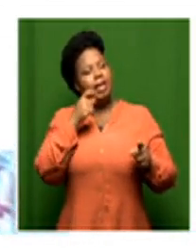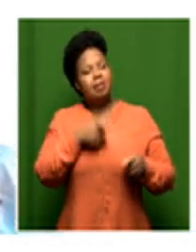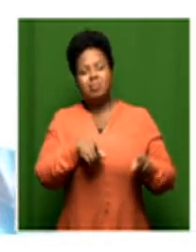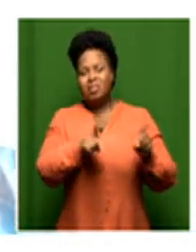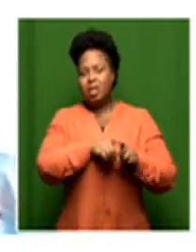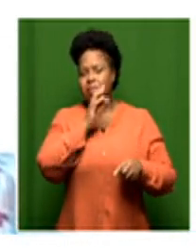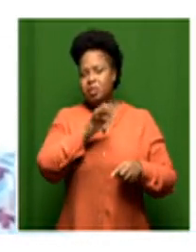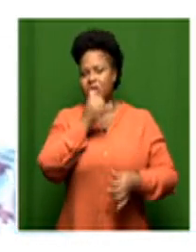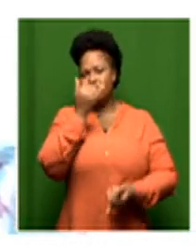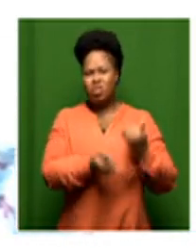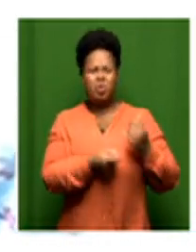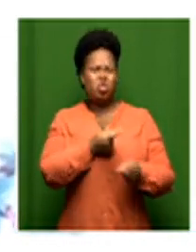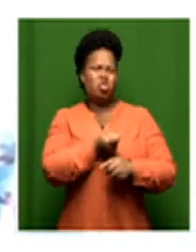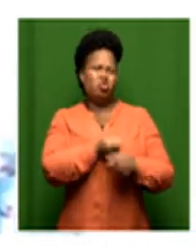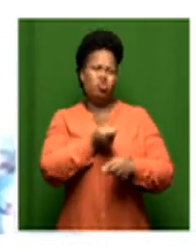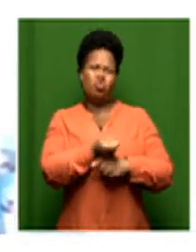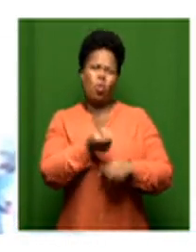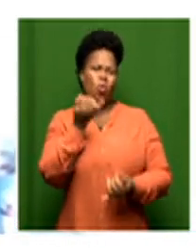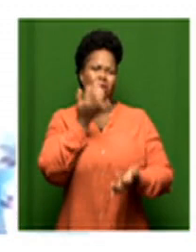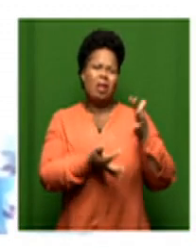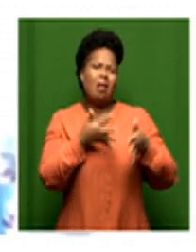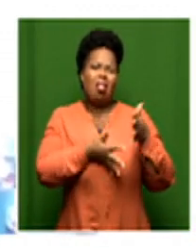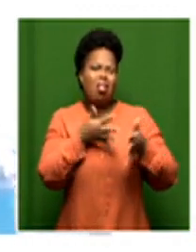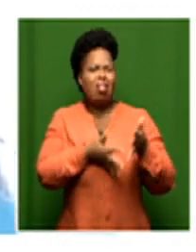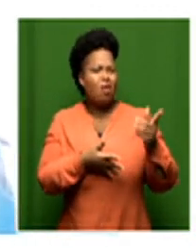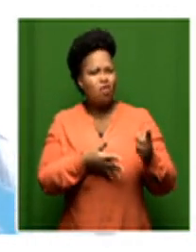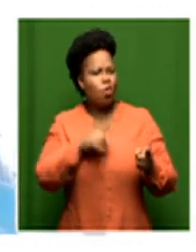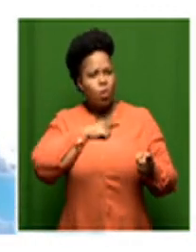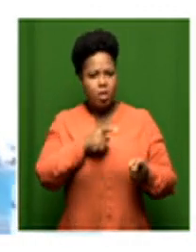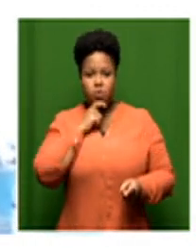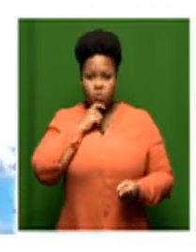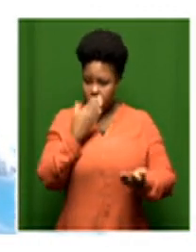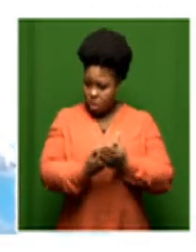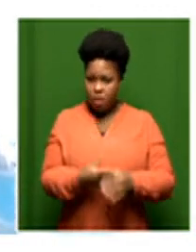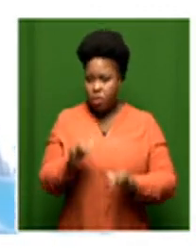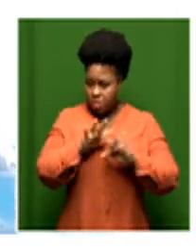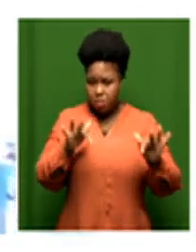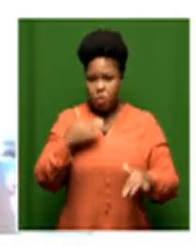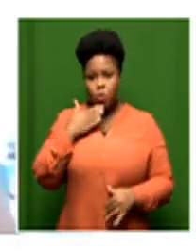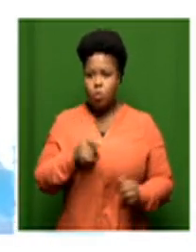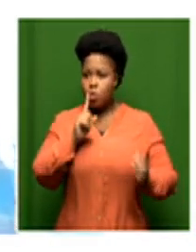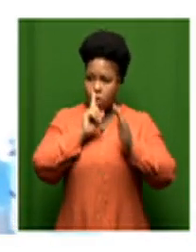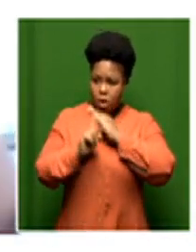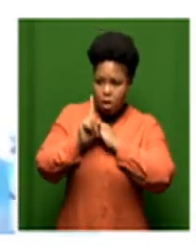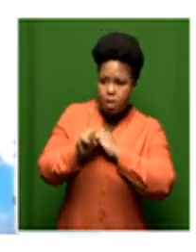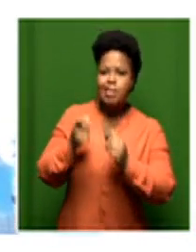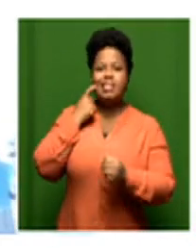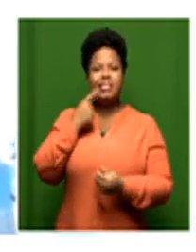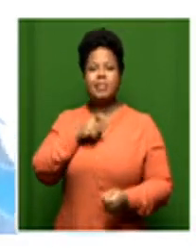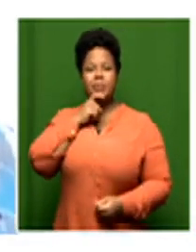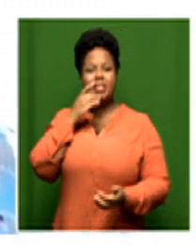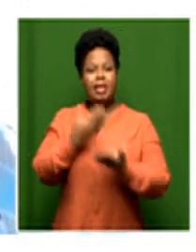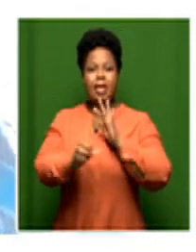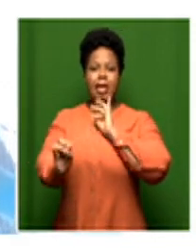itself has just been a joke, because there must be also an ability to use it, including for the people who come to you to be able to use